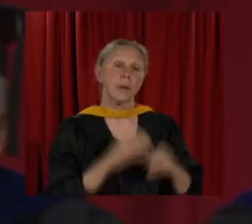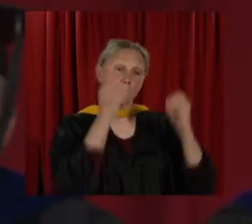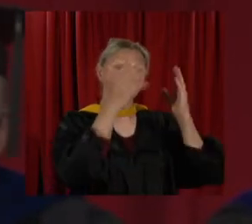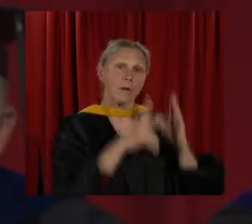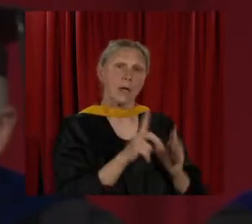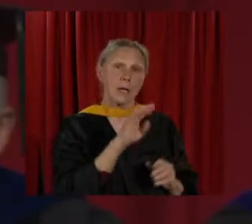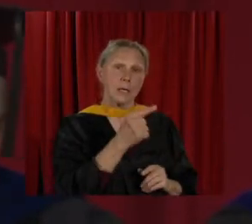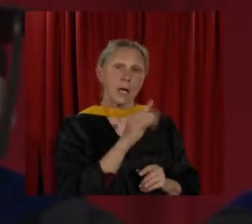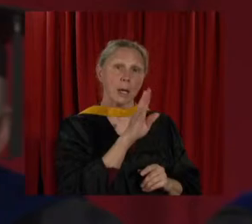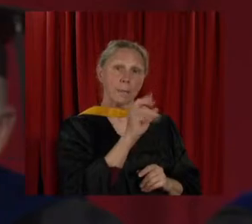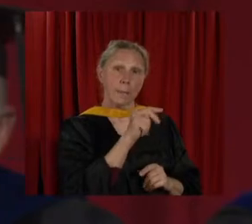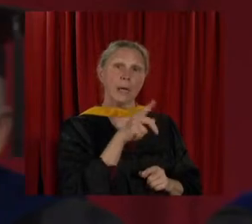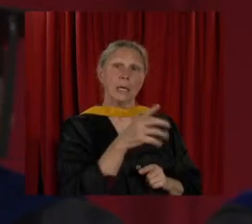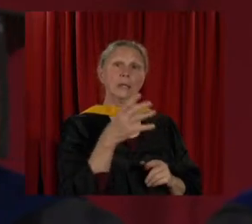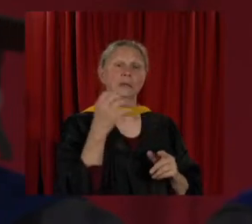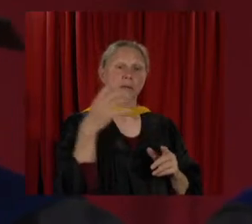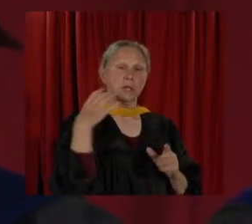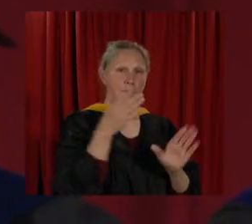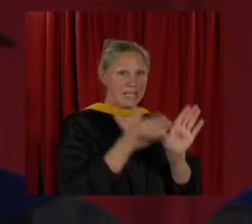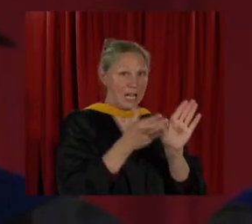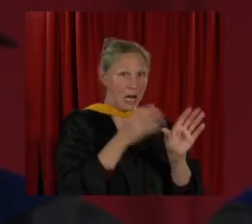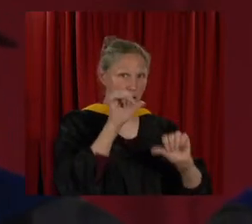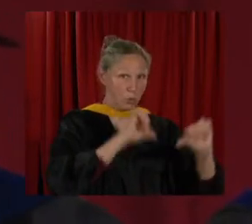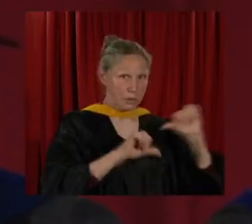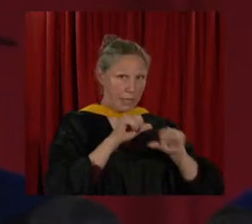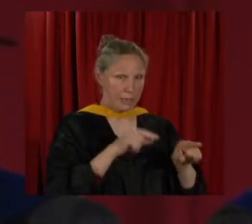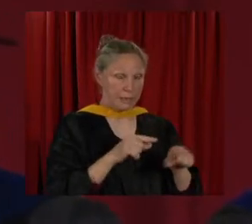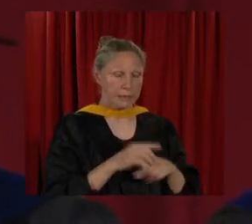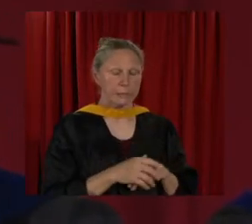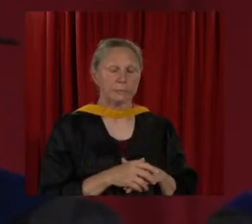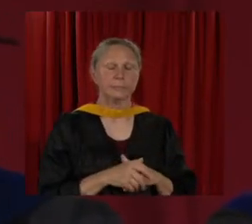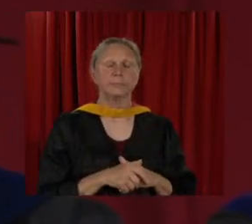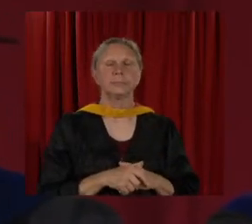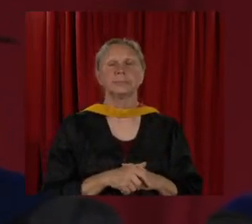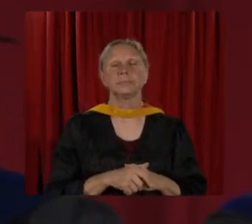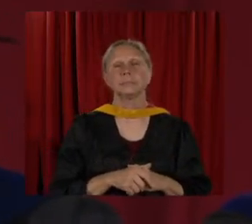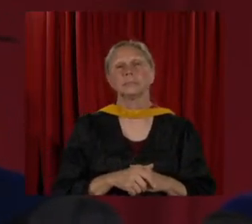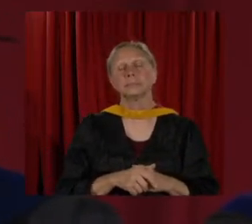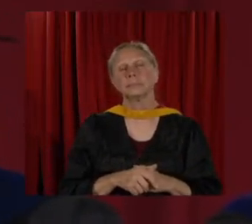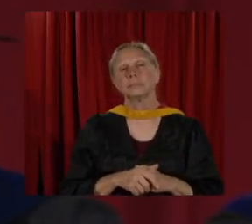Professor Doug Barron, Chair of Psychological Sciences.